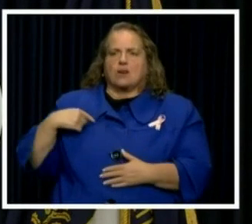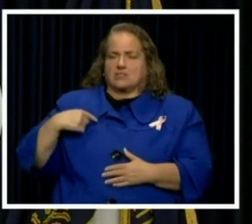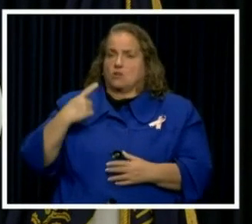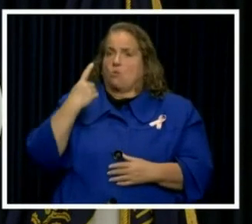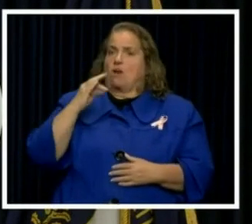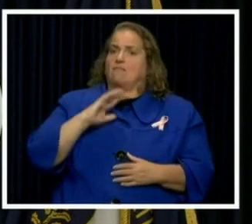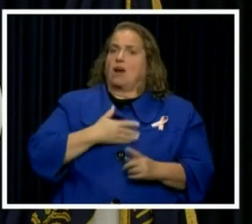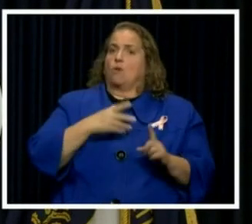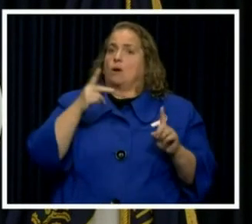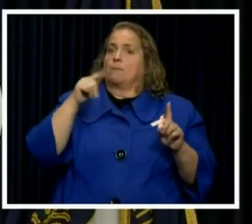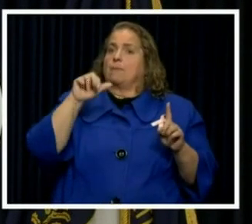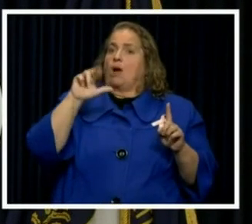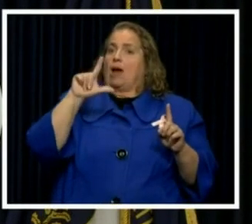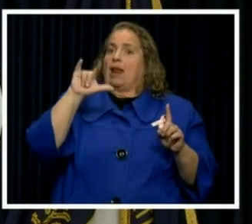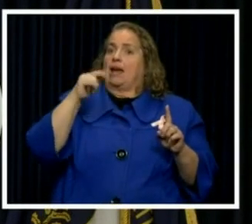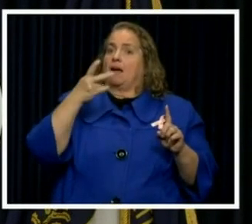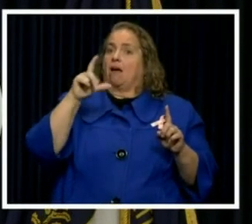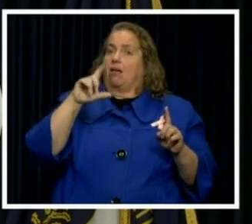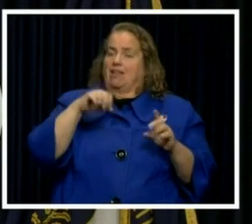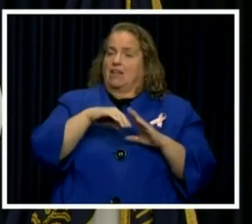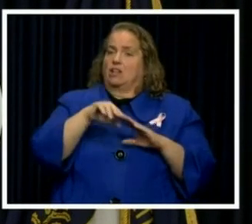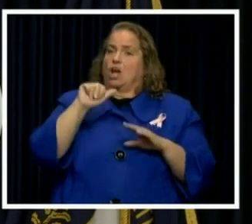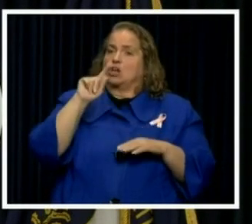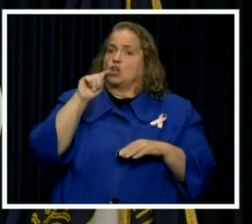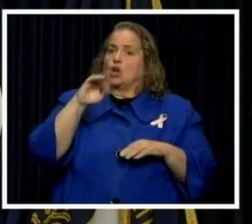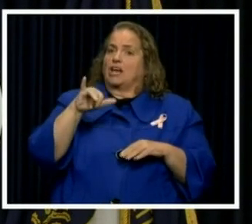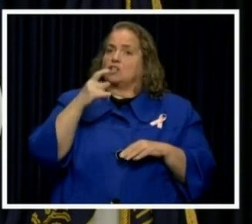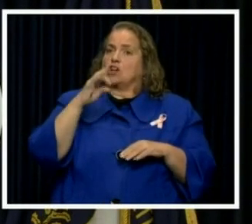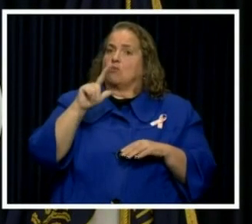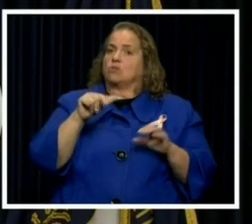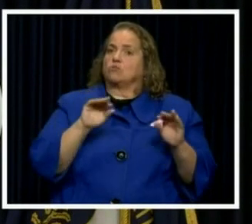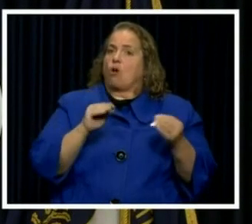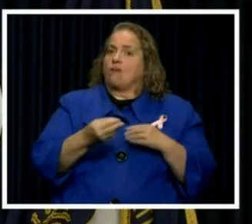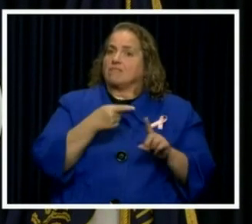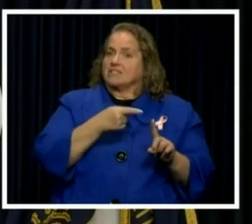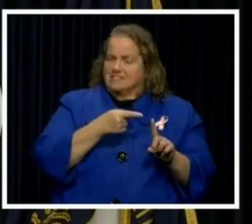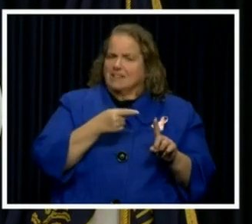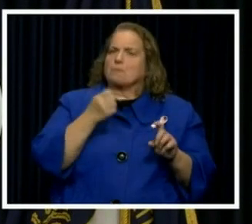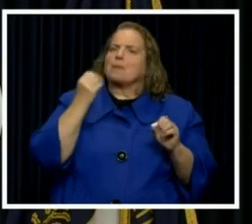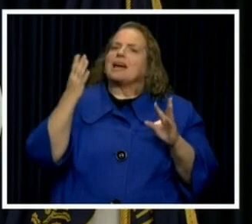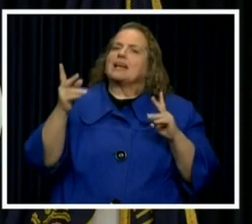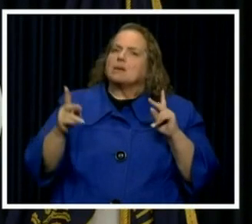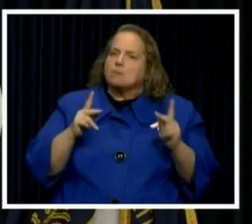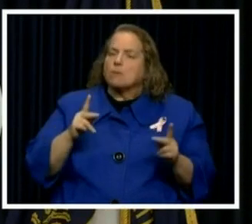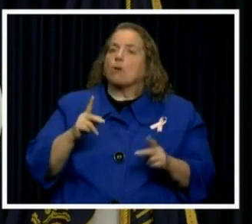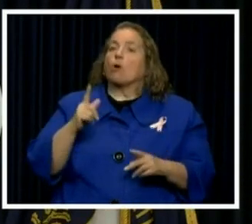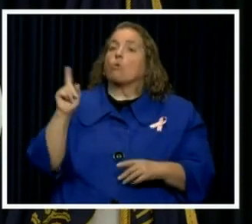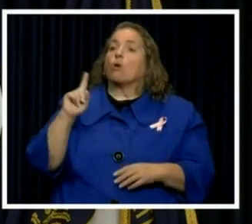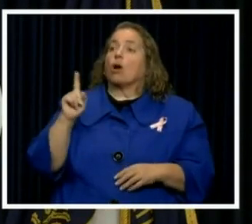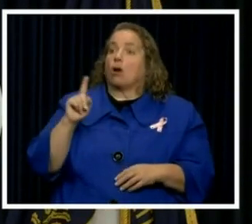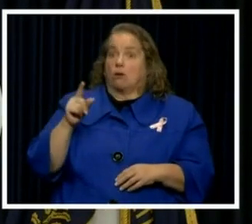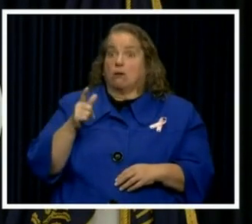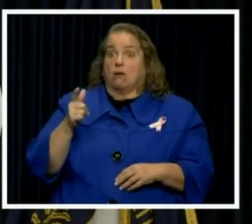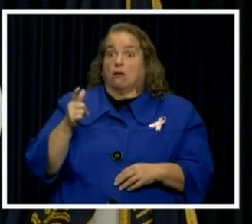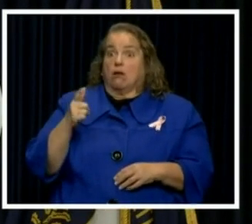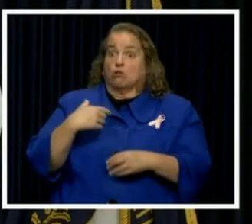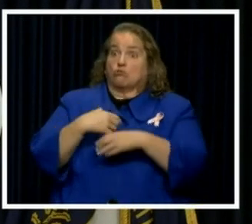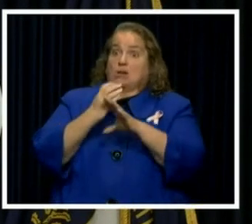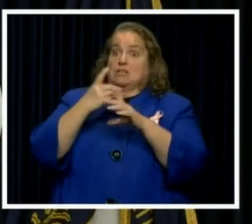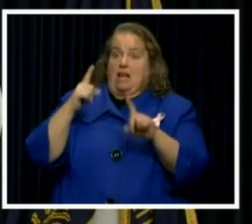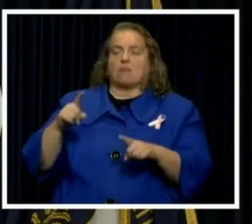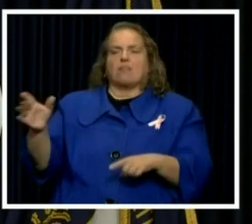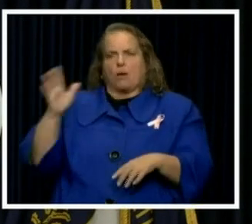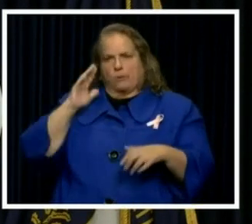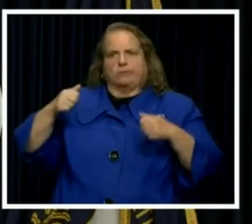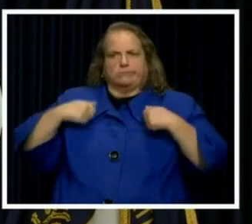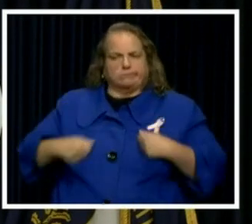These are folks we know, and they are folks that at times of crisis step up put back on a uniform and get the